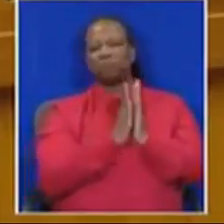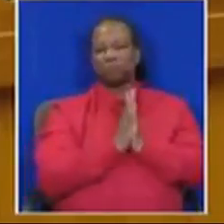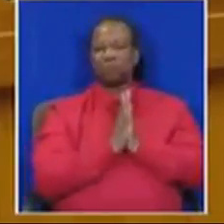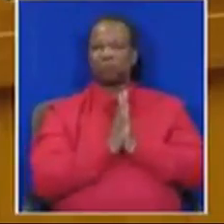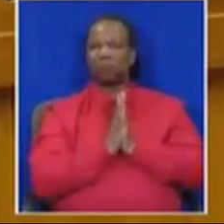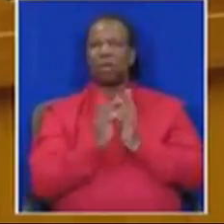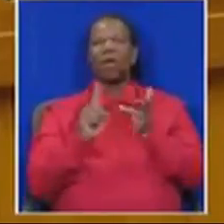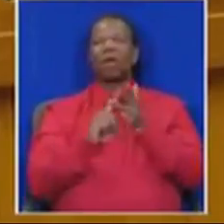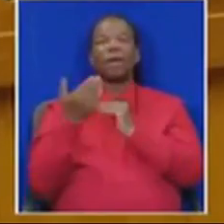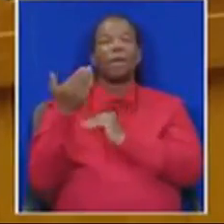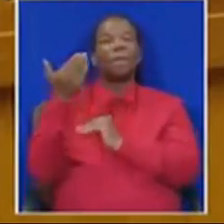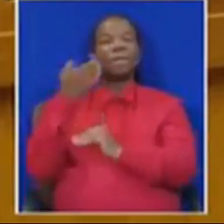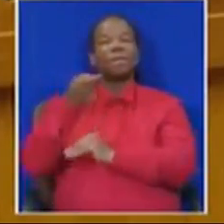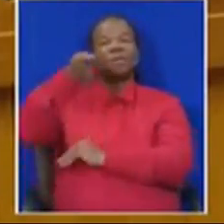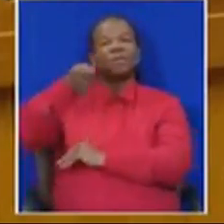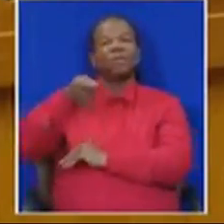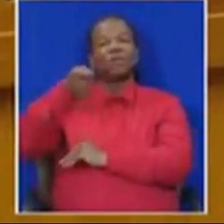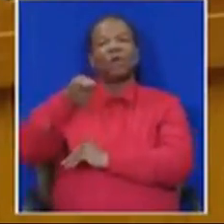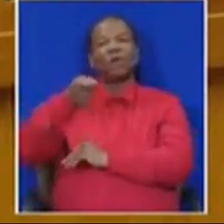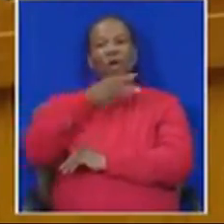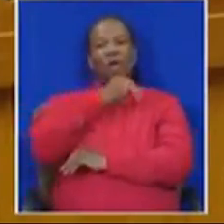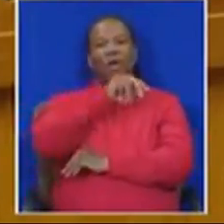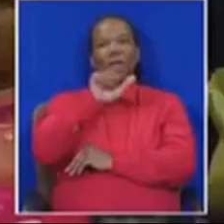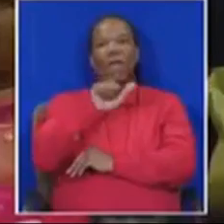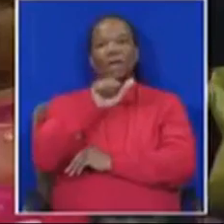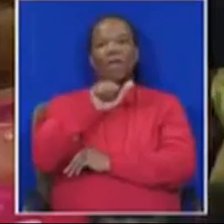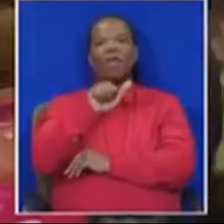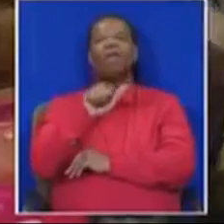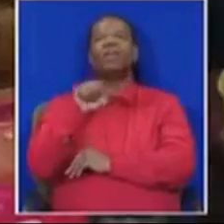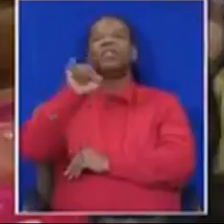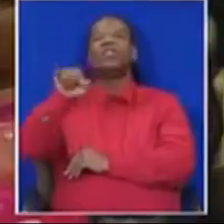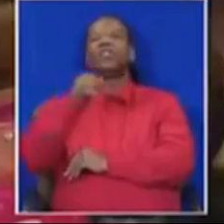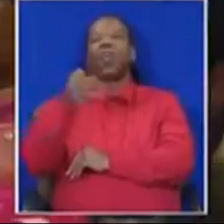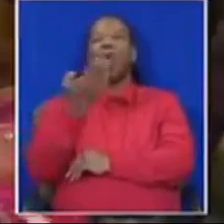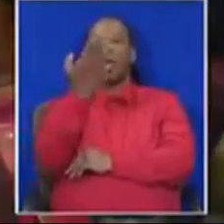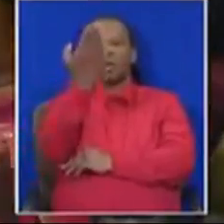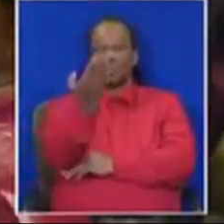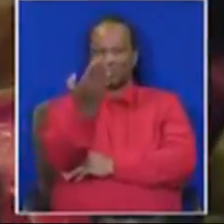former Speaker of the National Assembly, Dr. Frini Jinwala,